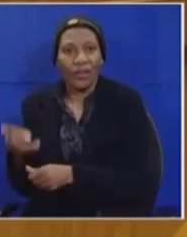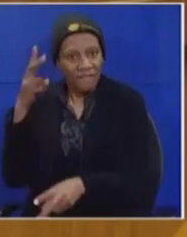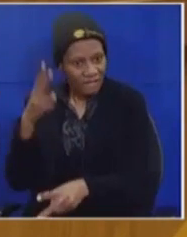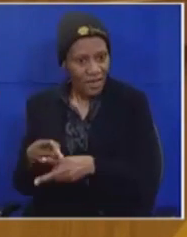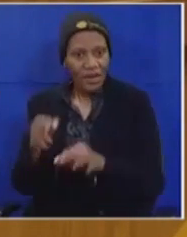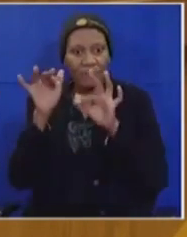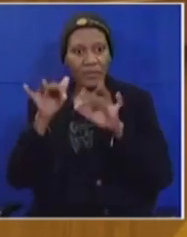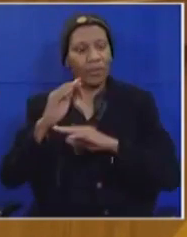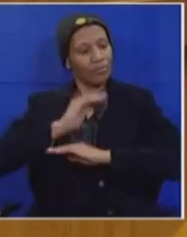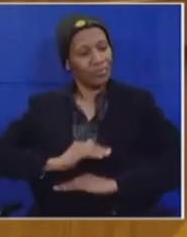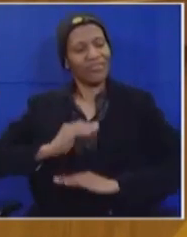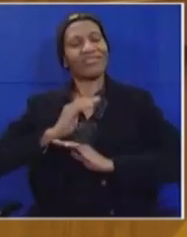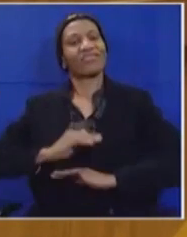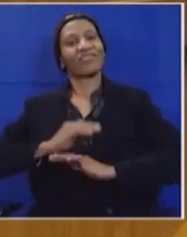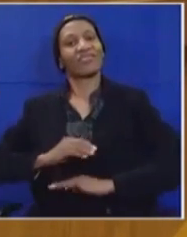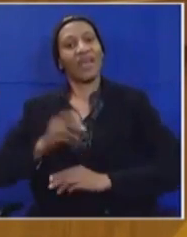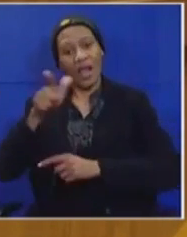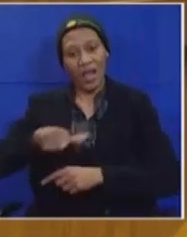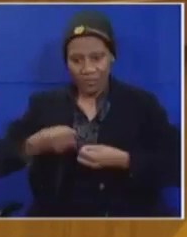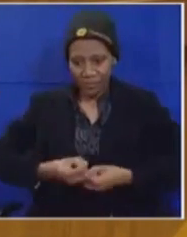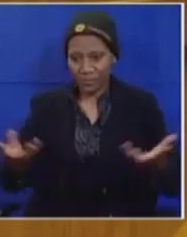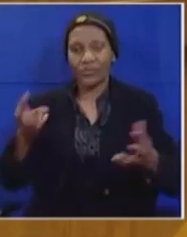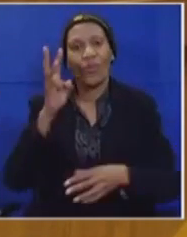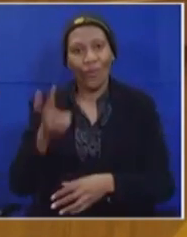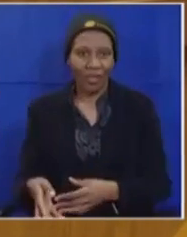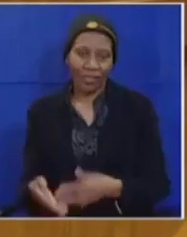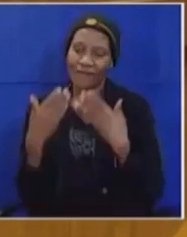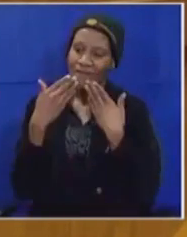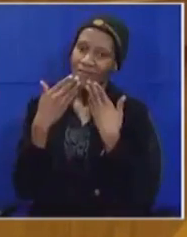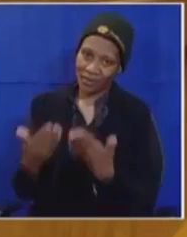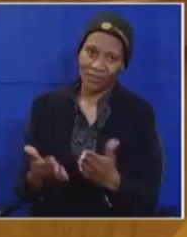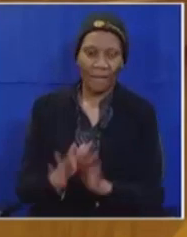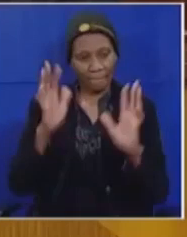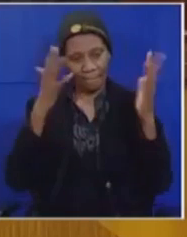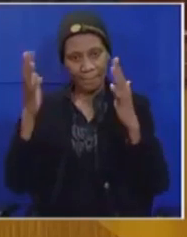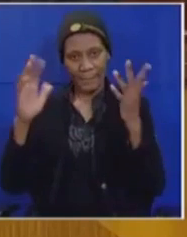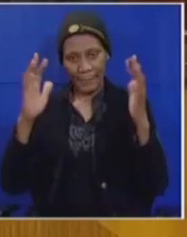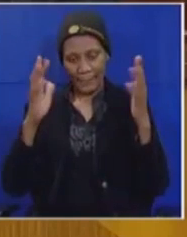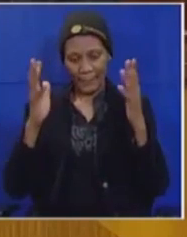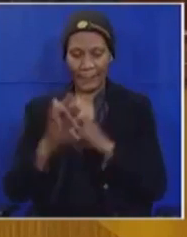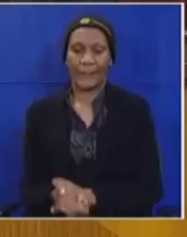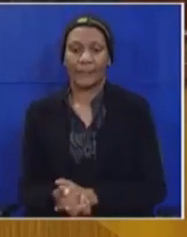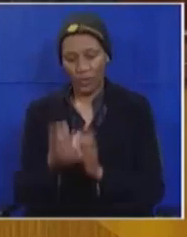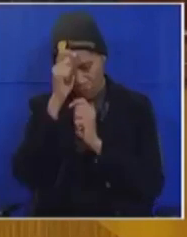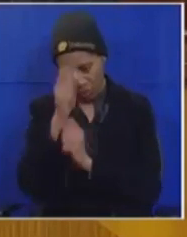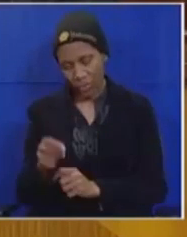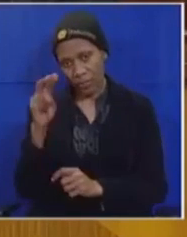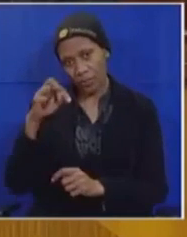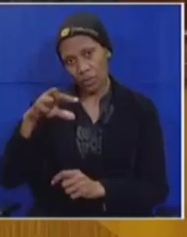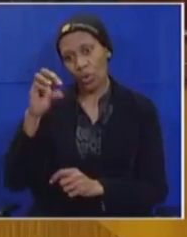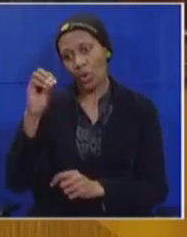people by giving them the land that they should have. Thank you very much. Thank you. Honorable Nkomo.